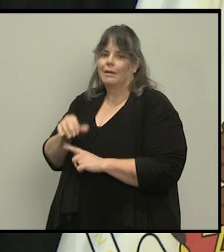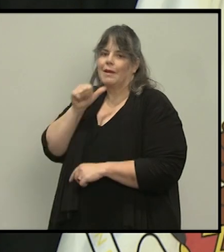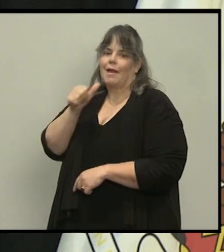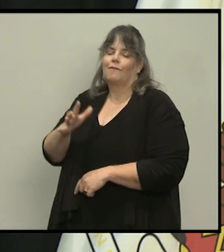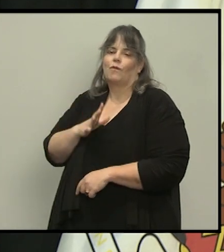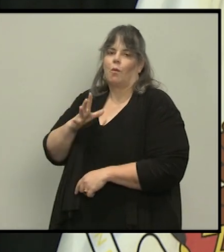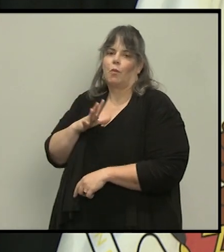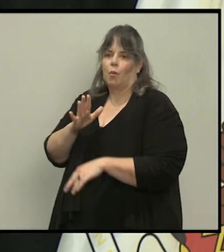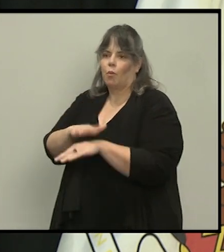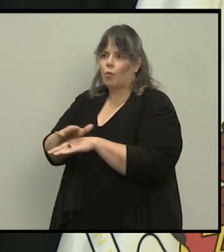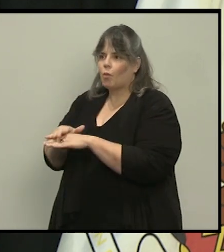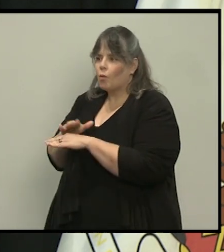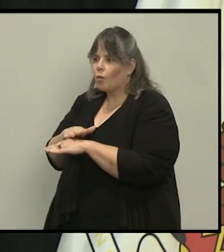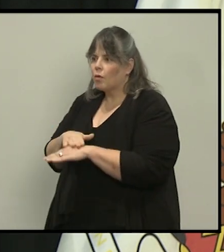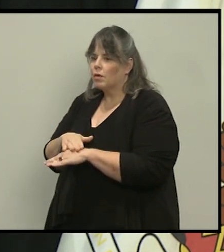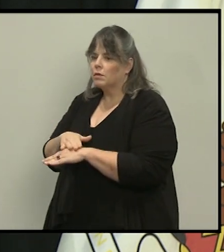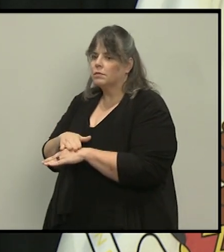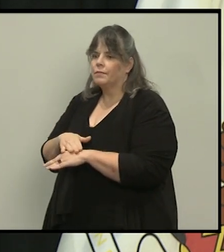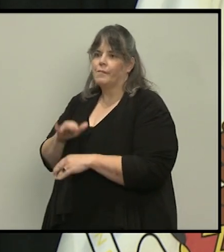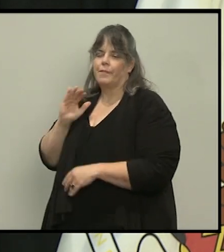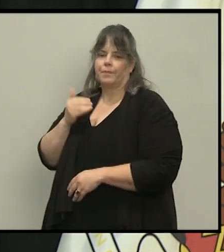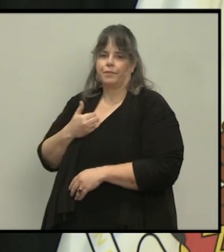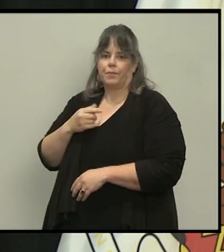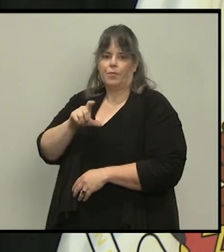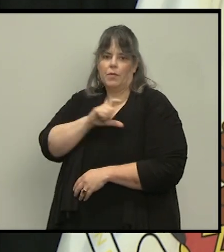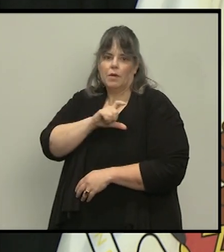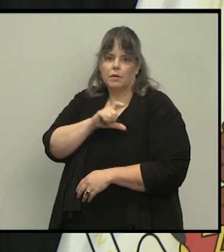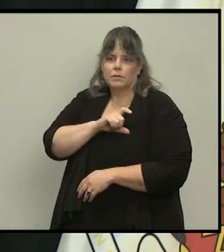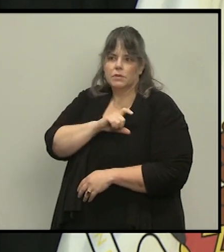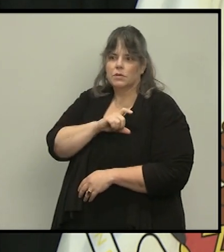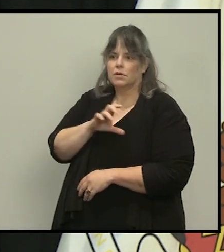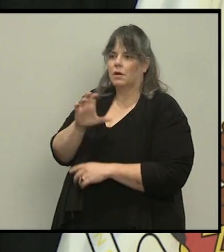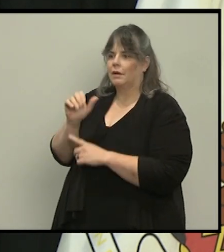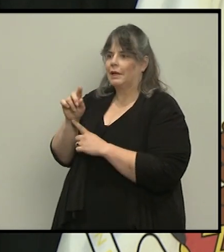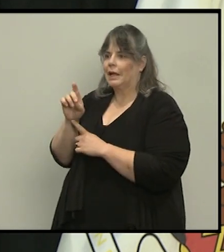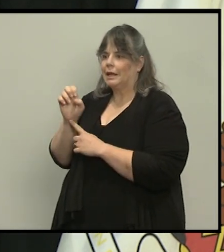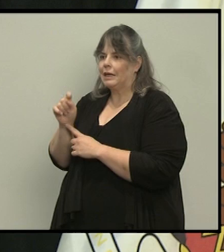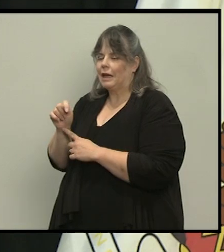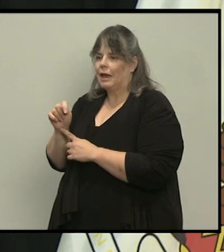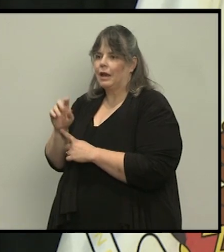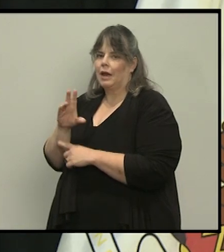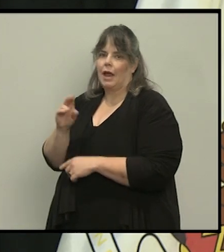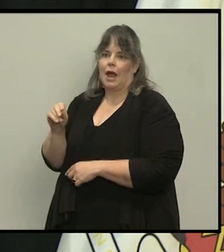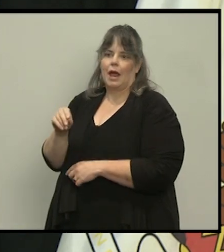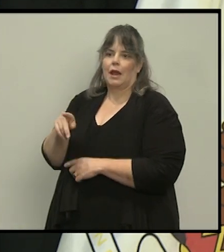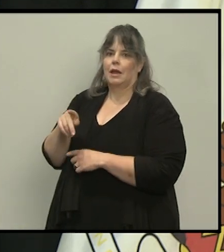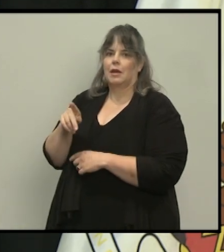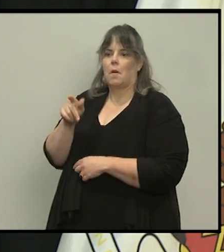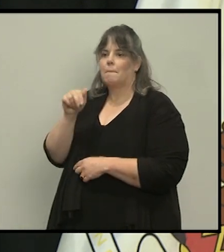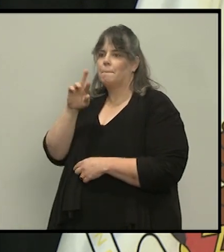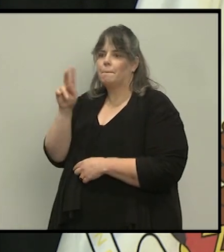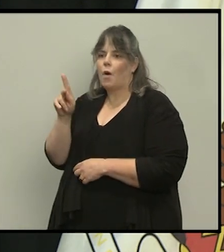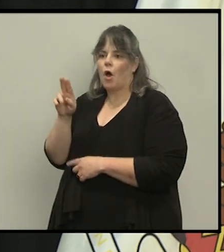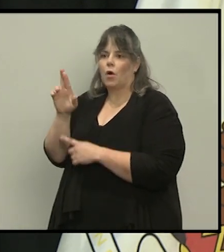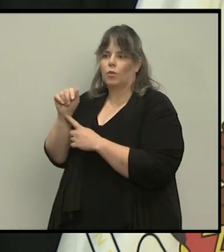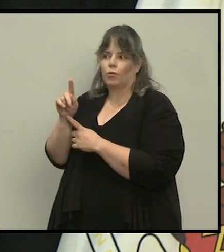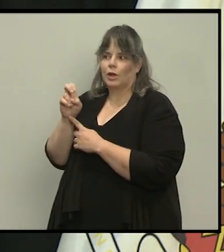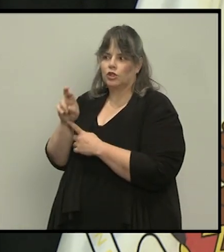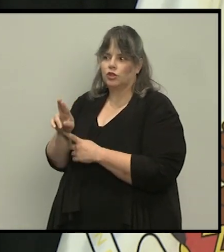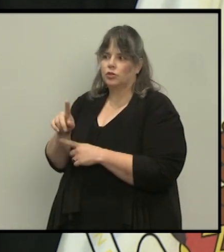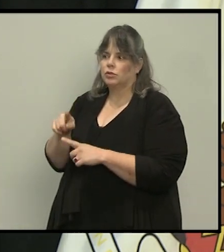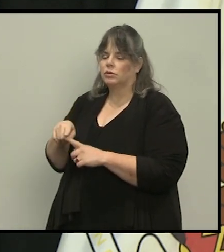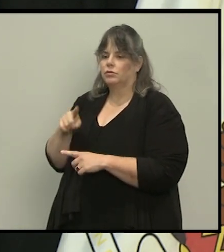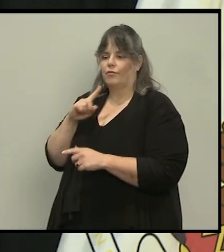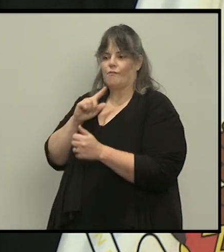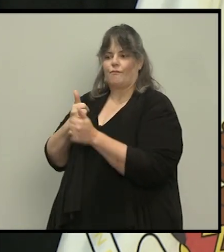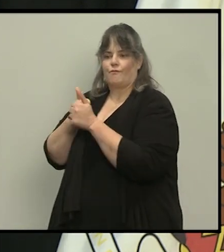with our officers and cadets and park rangers in our public parks, warning people to abide by the health order and